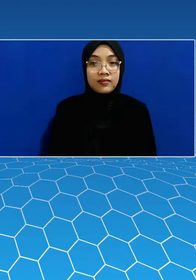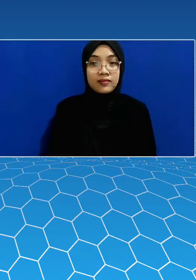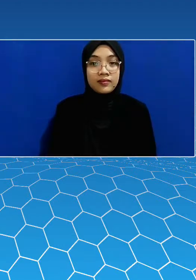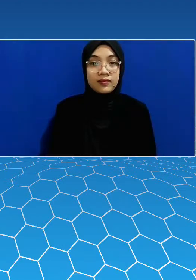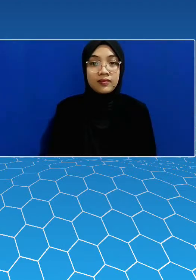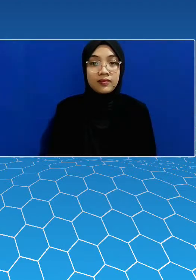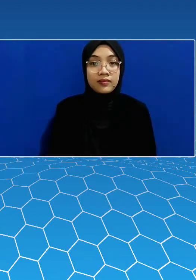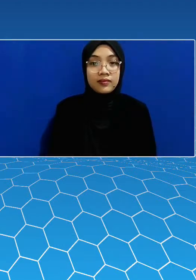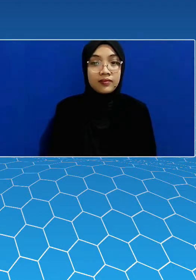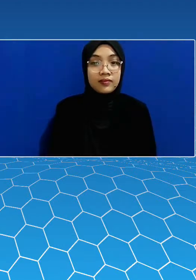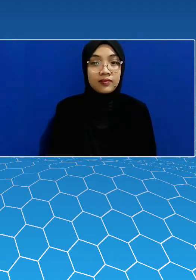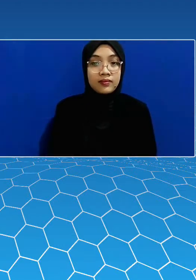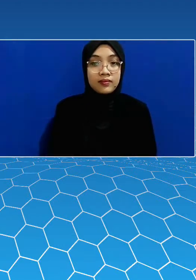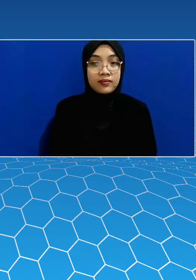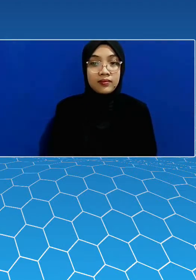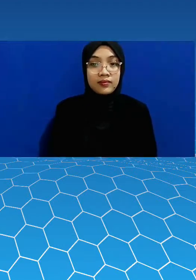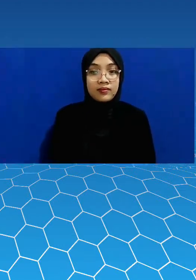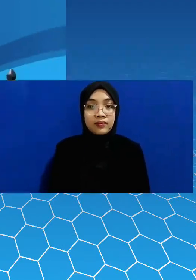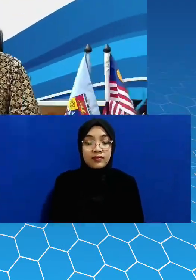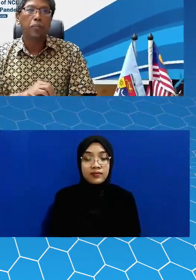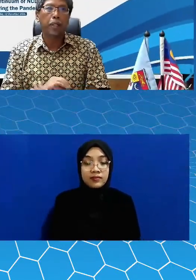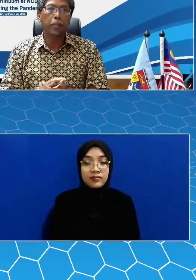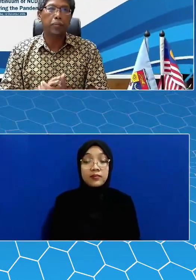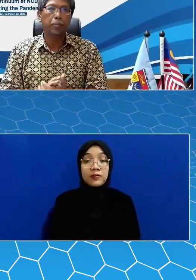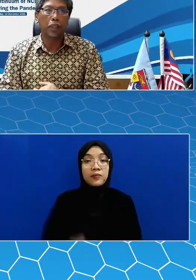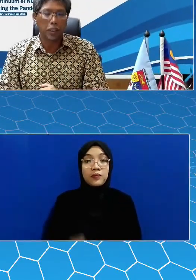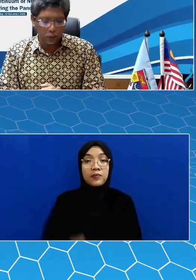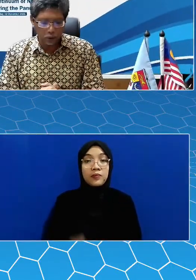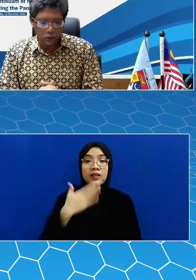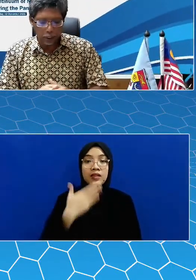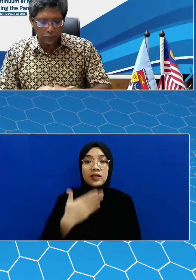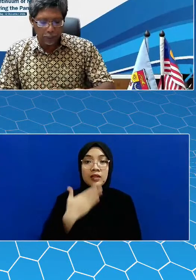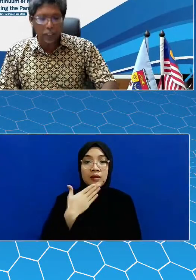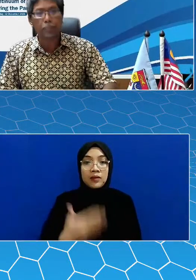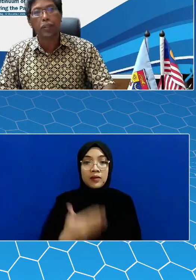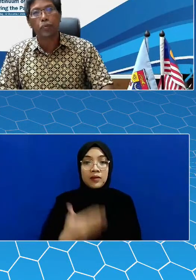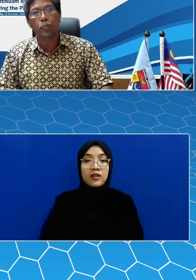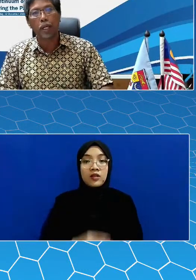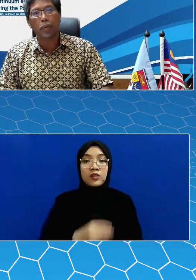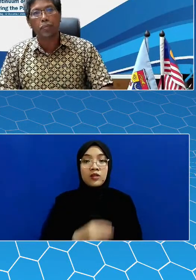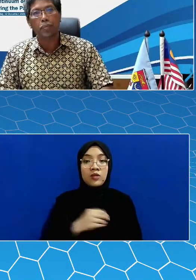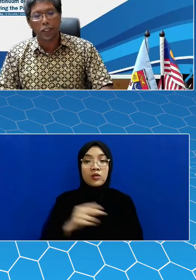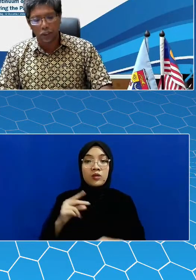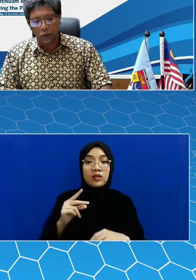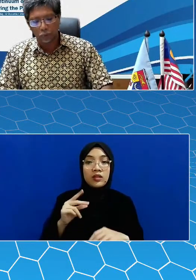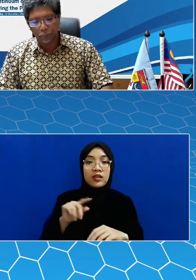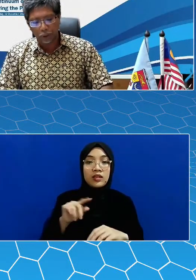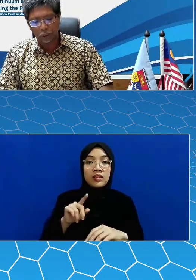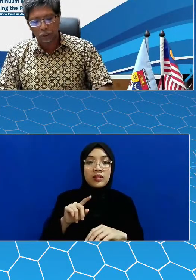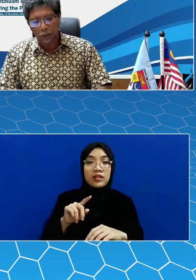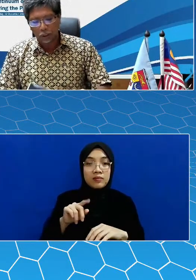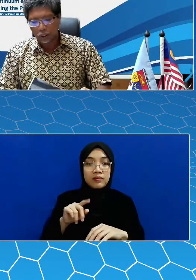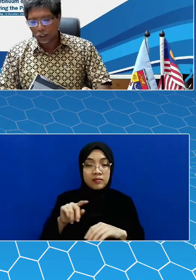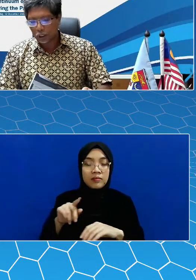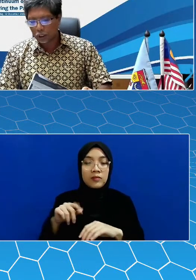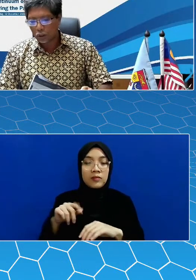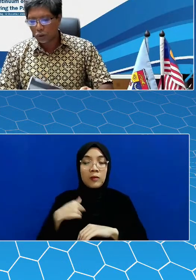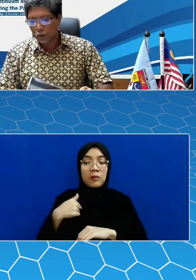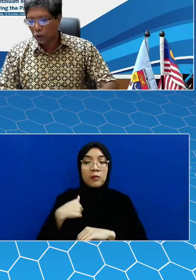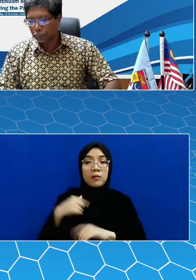Thank you, Dr. Takeshi, for your kind introduction. My name is Dr. Razman. At the present moment, I'm the director of